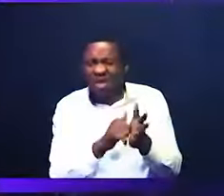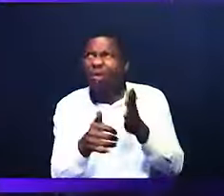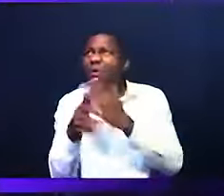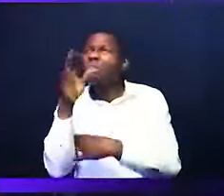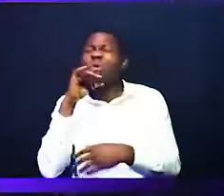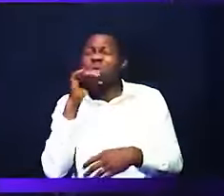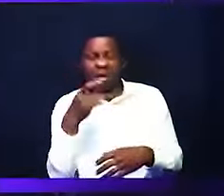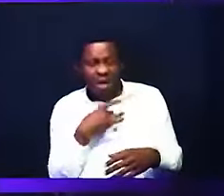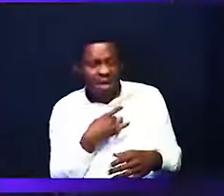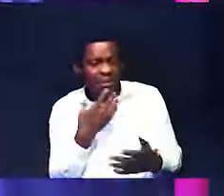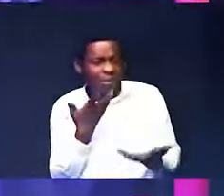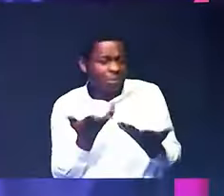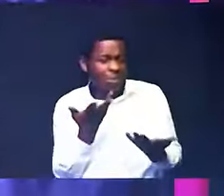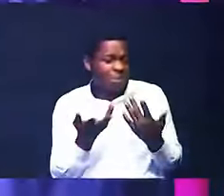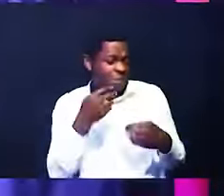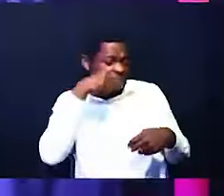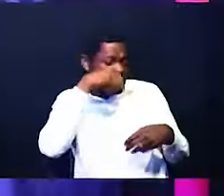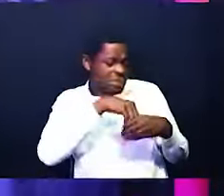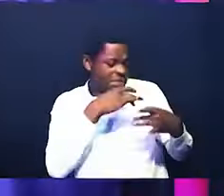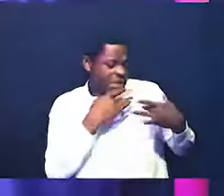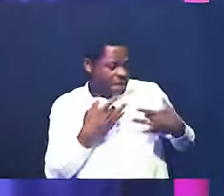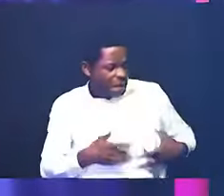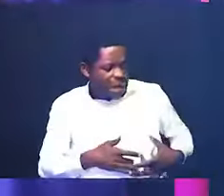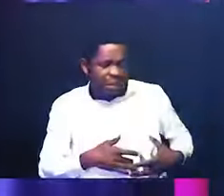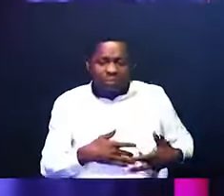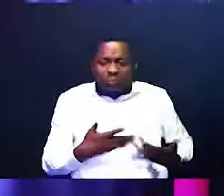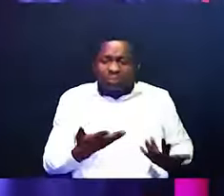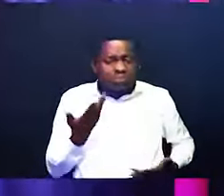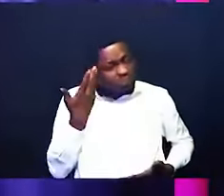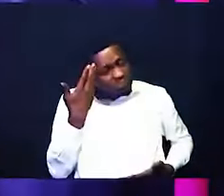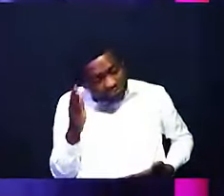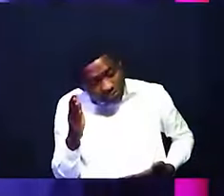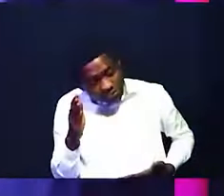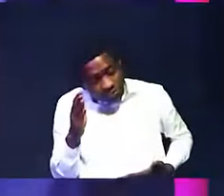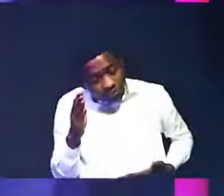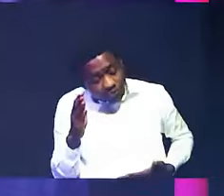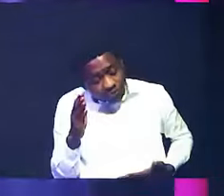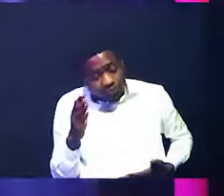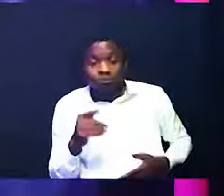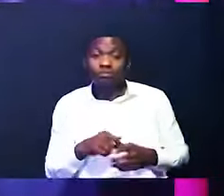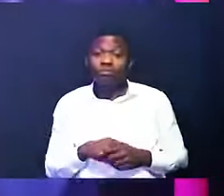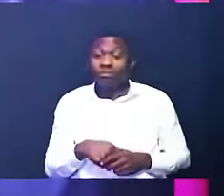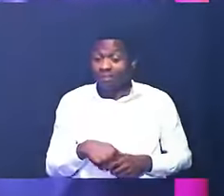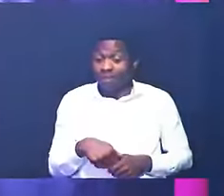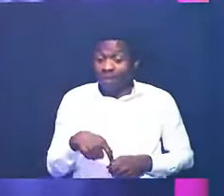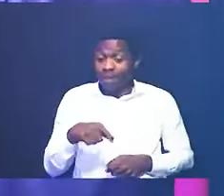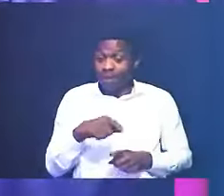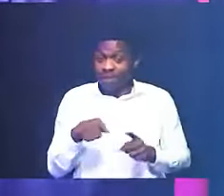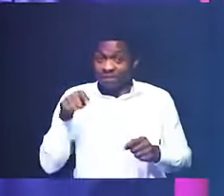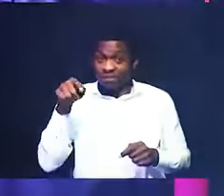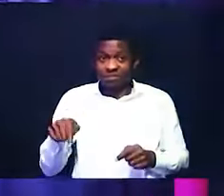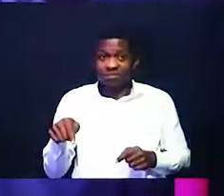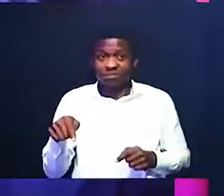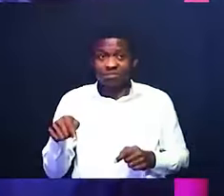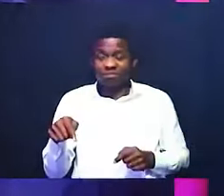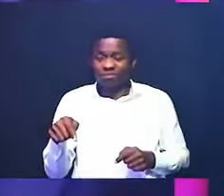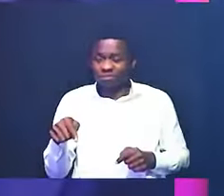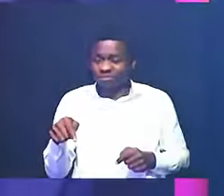in their hearts. Ebi anu omu bi na di emu no no afum Nyankopon na kumem. And this one away was a